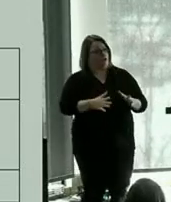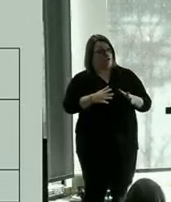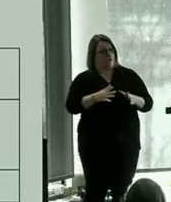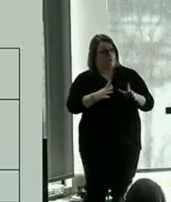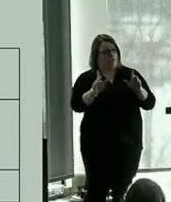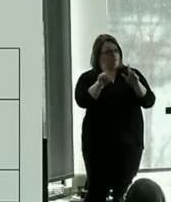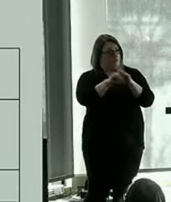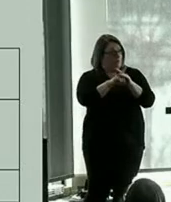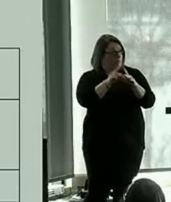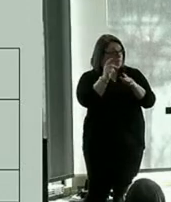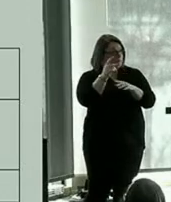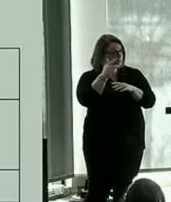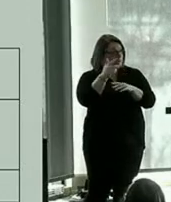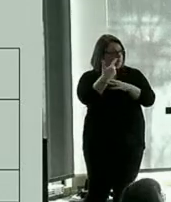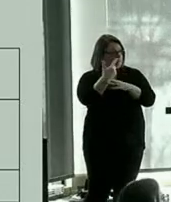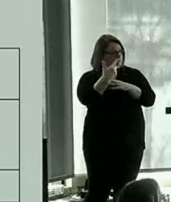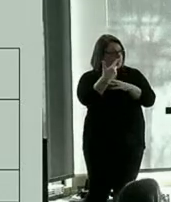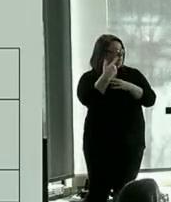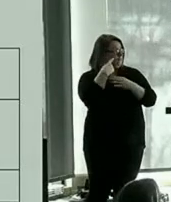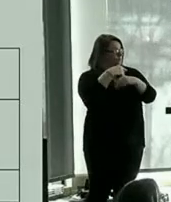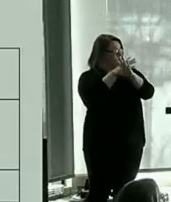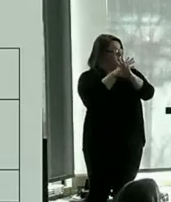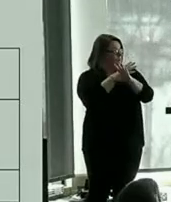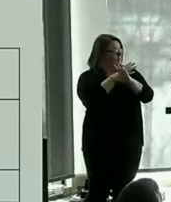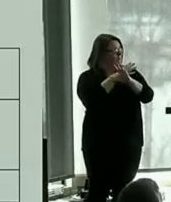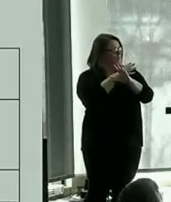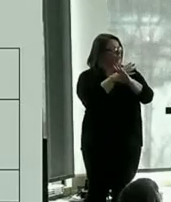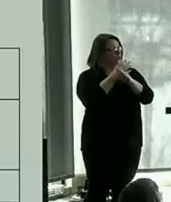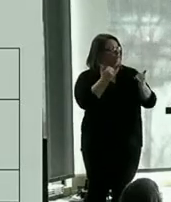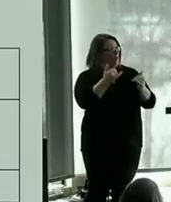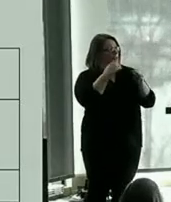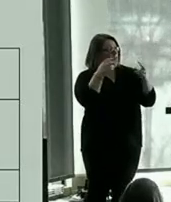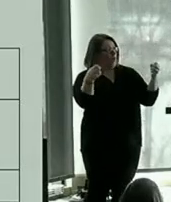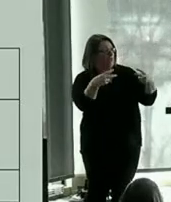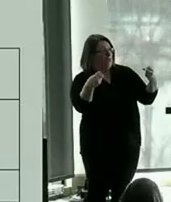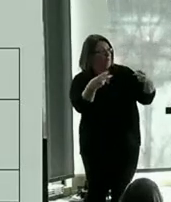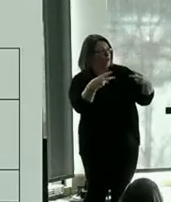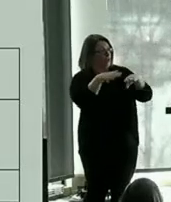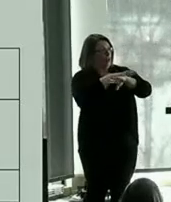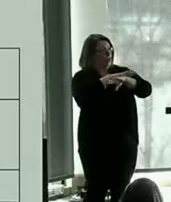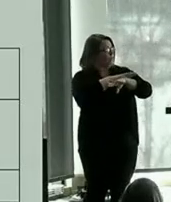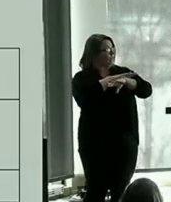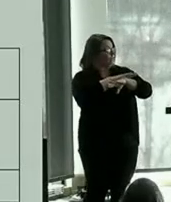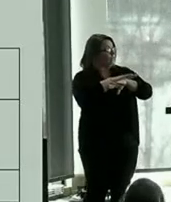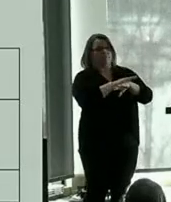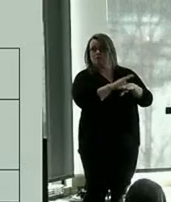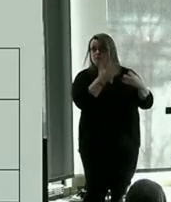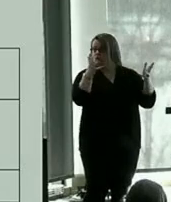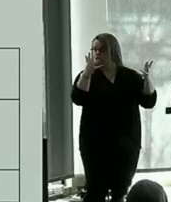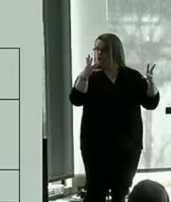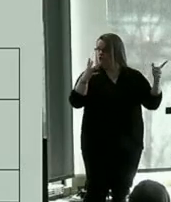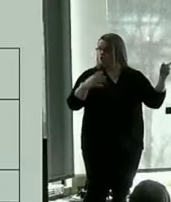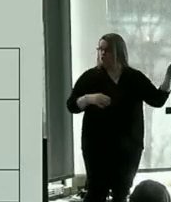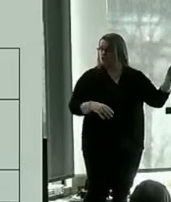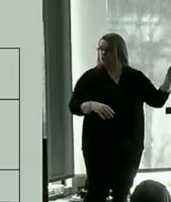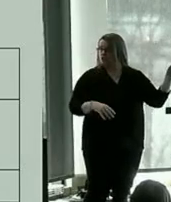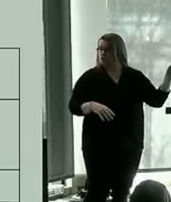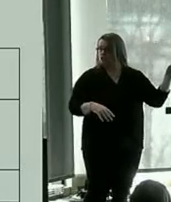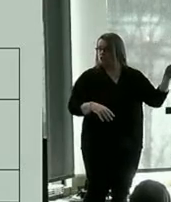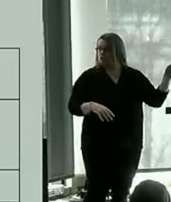video screen for those in the virtual platform, and right now the closed captioning is covering them. No? It's not